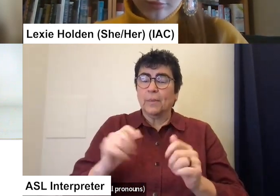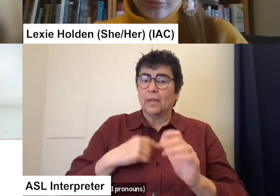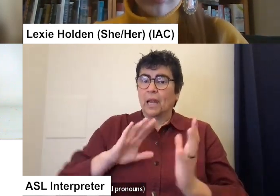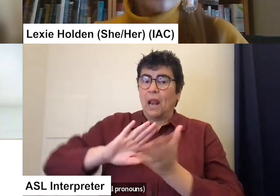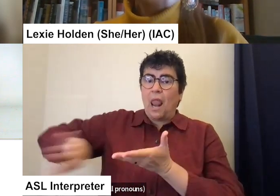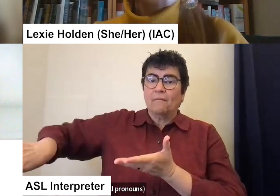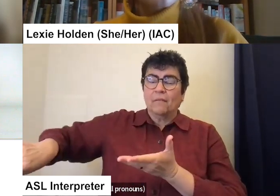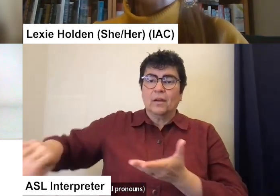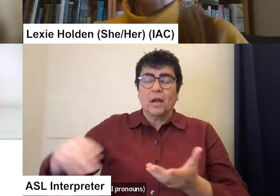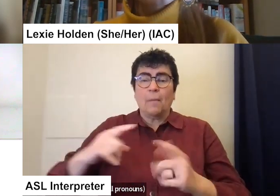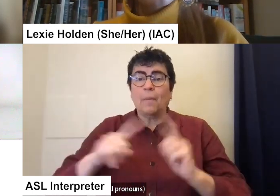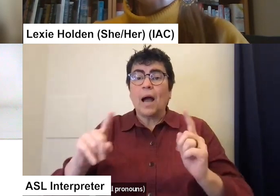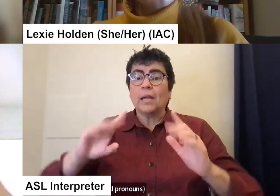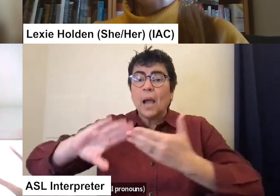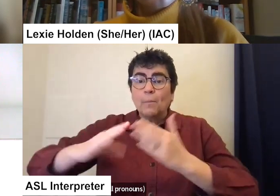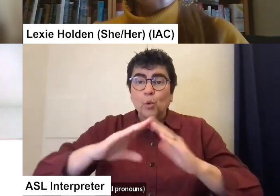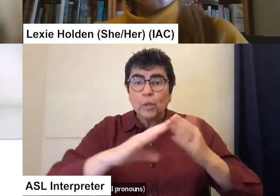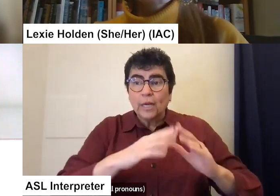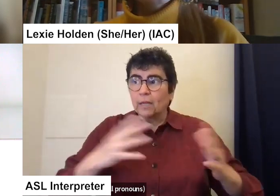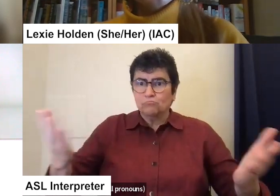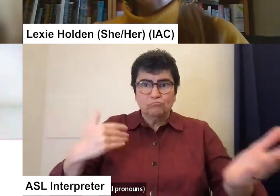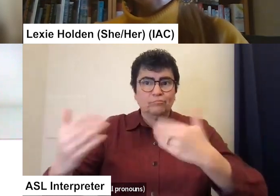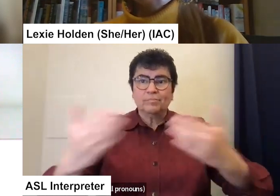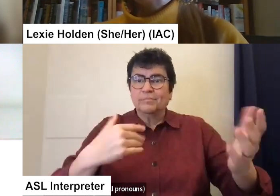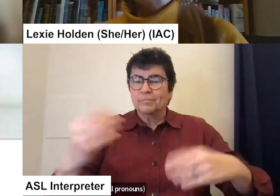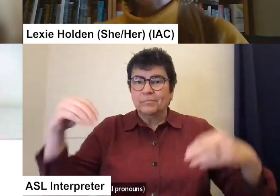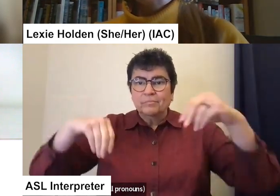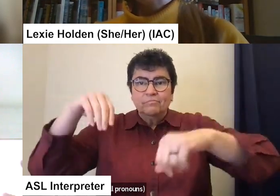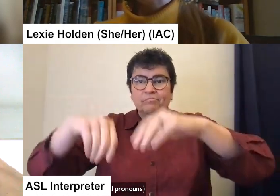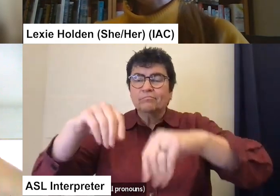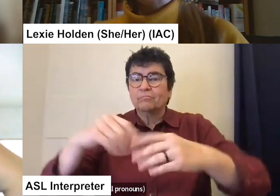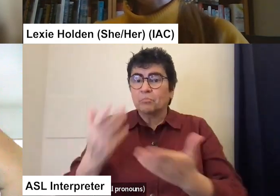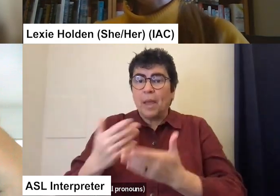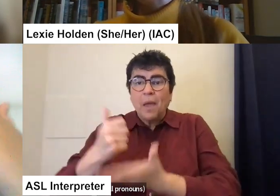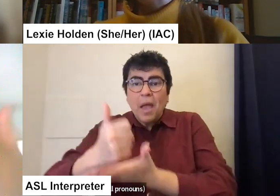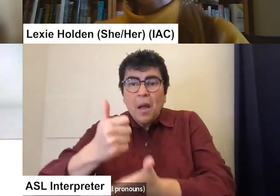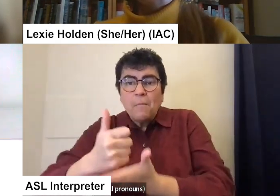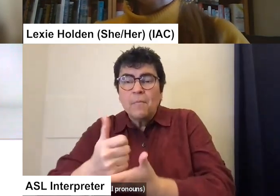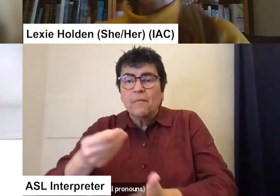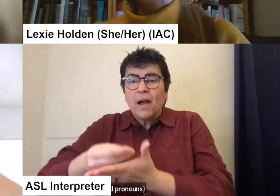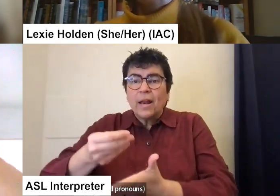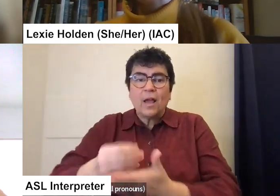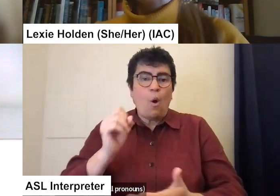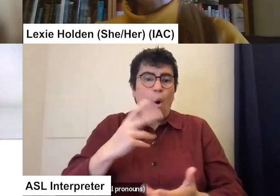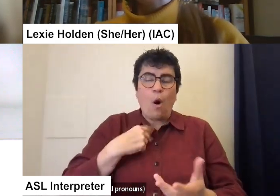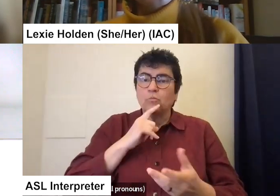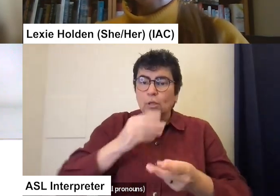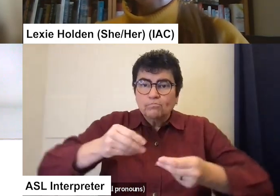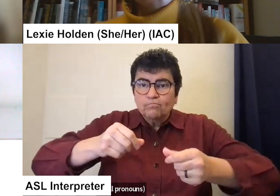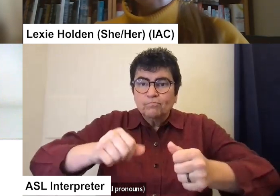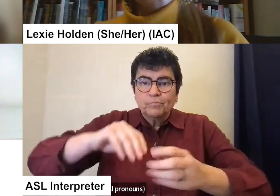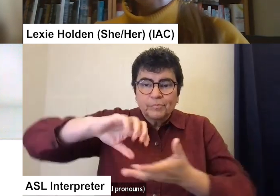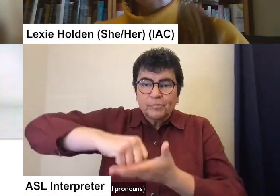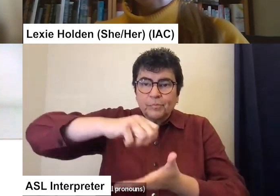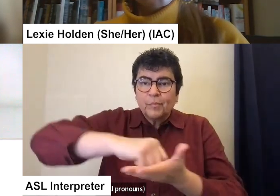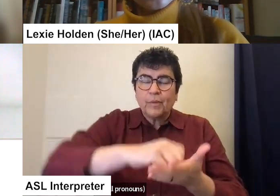community, everyone can put in what they can put in. Maybe that's financially, maybe that's actually working the land, maybe that's